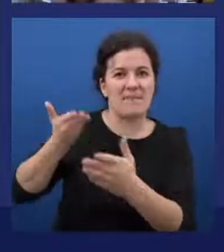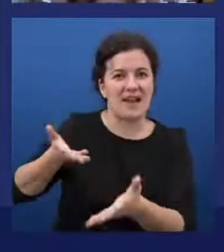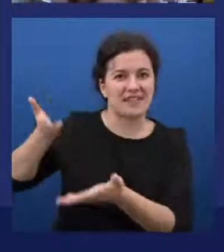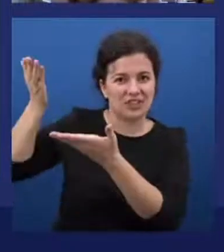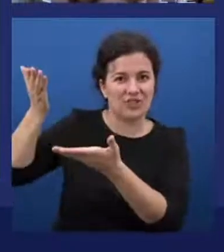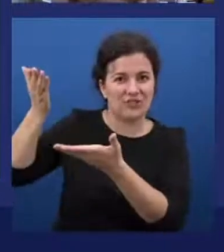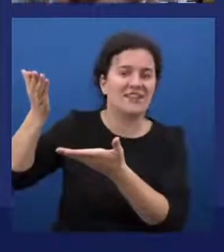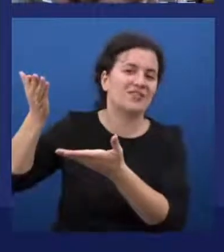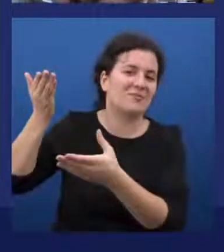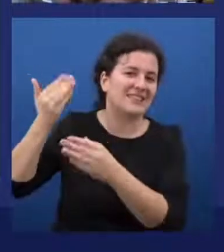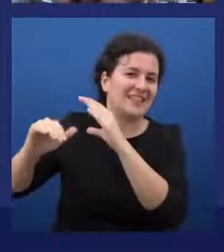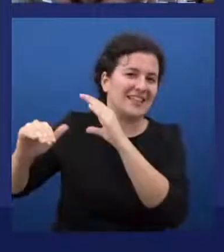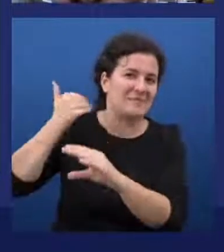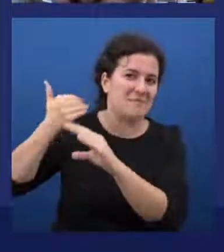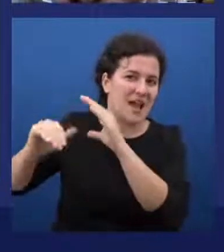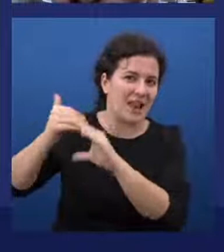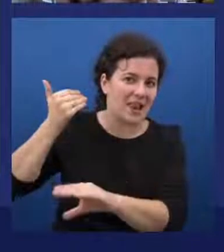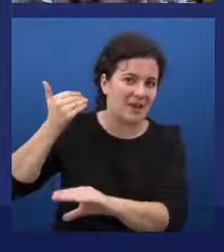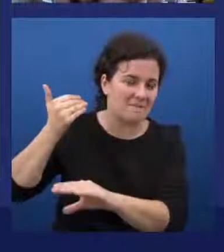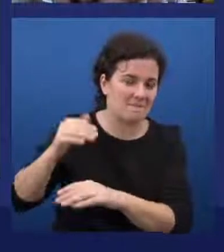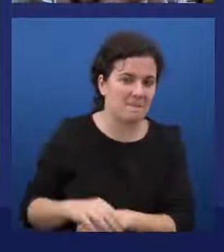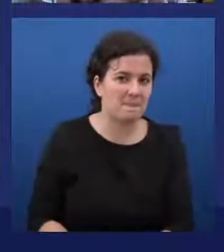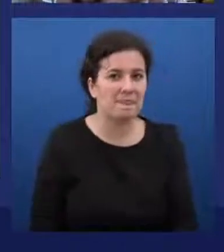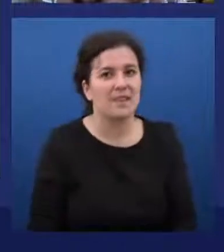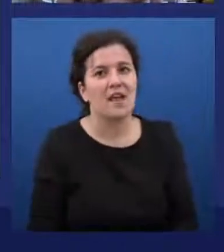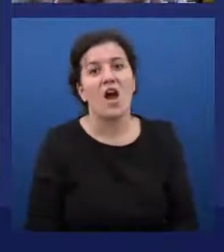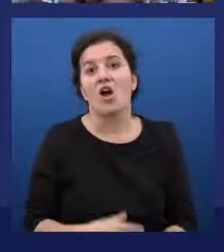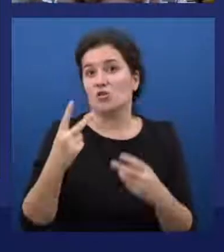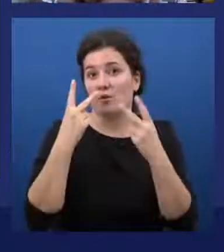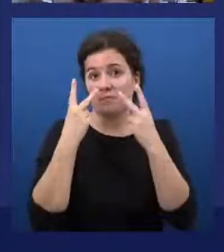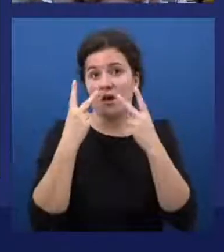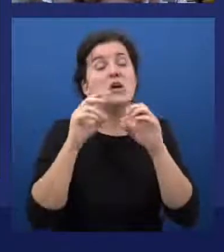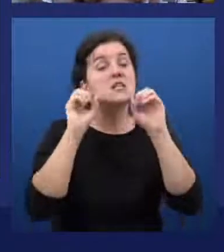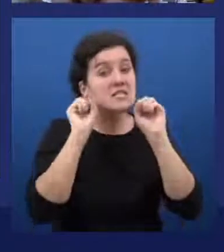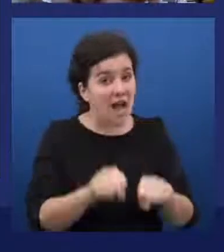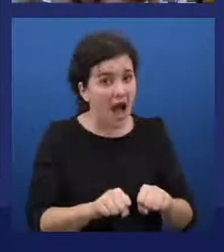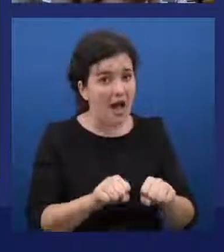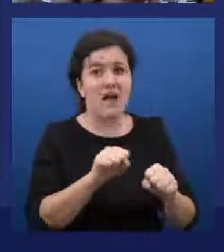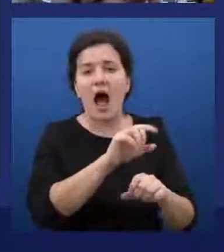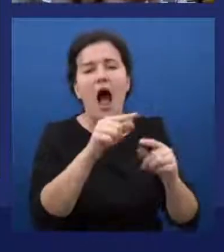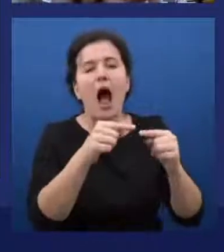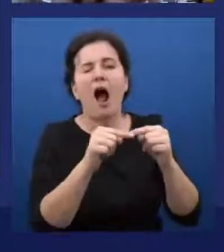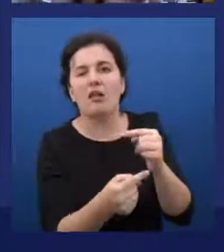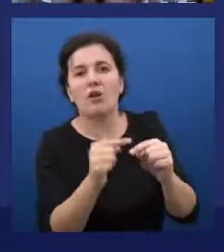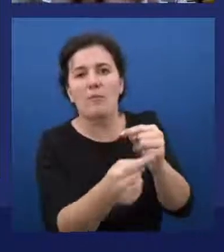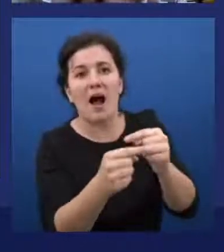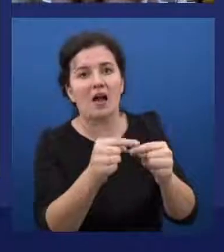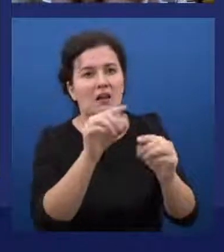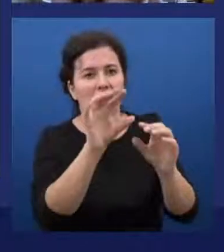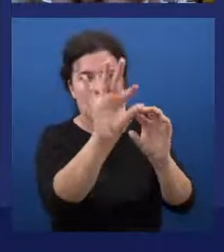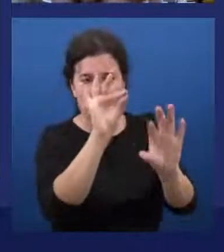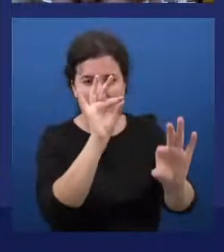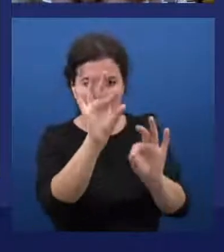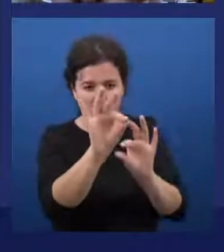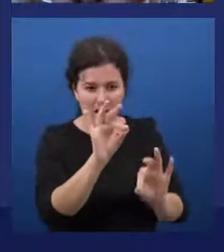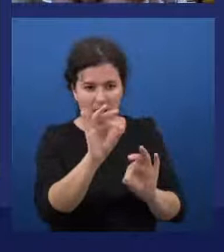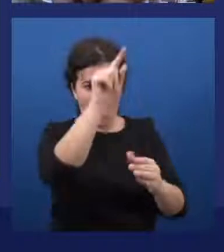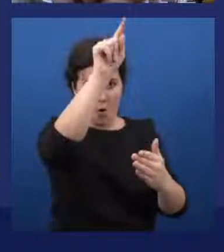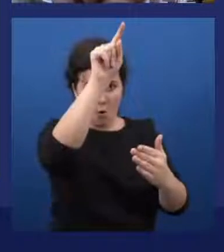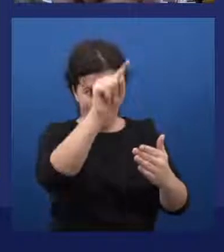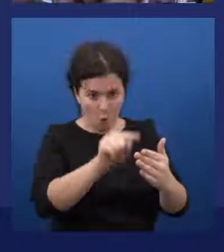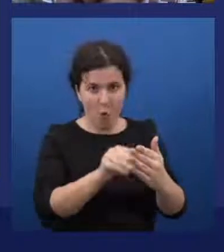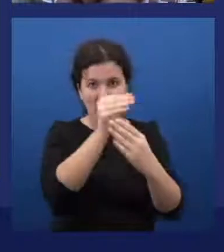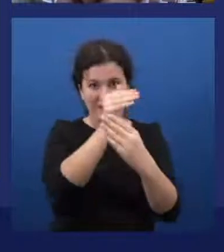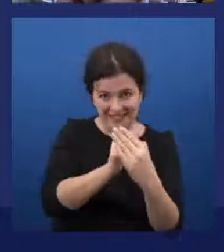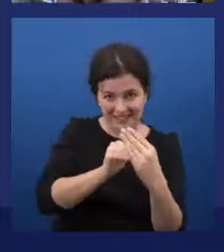email. You can send all anomalies, or you can filter them out in the code and then just